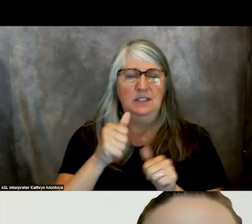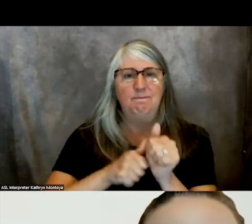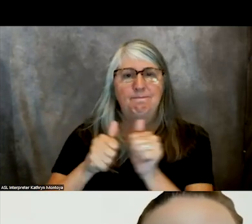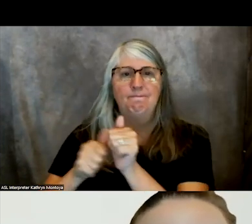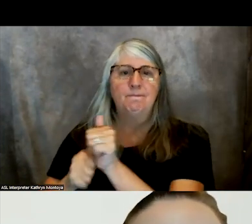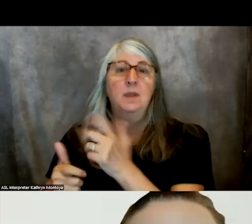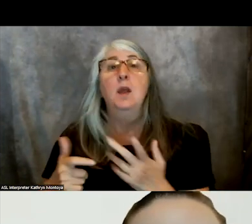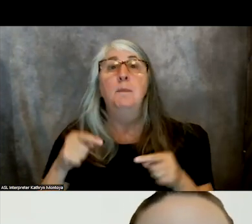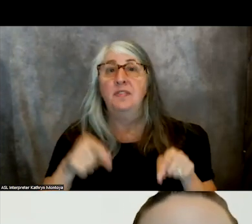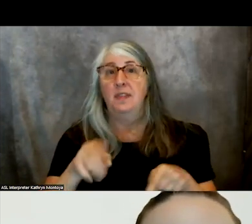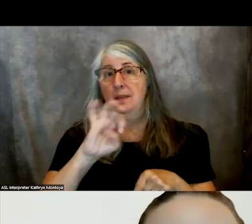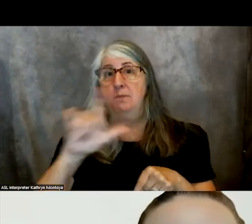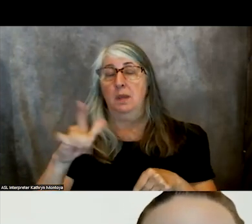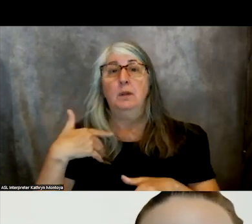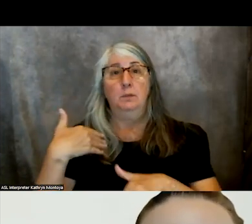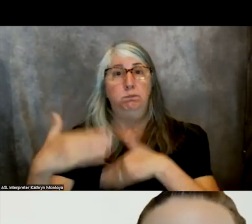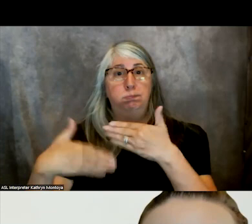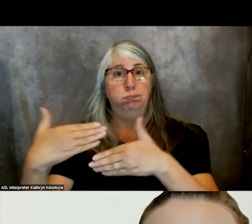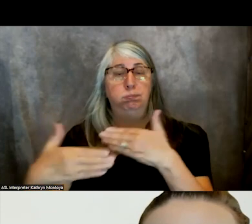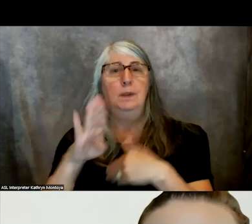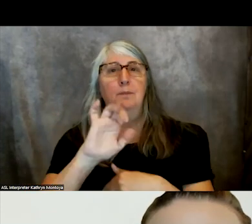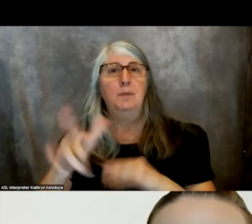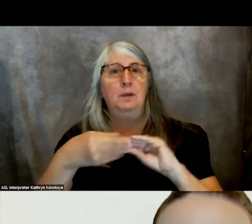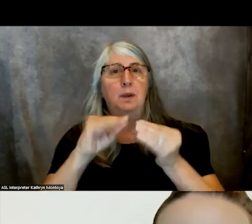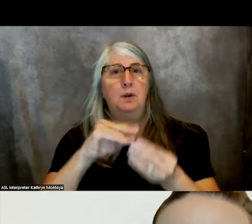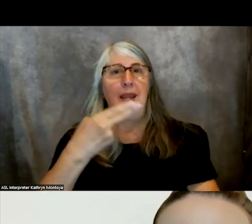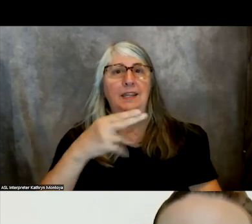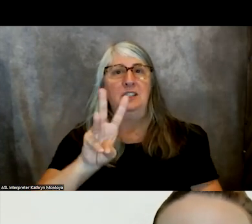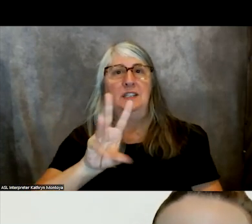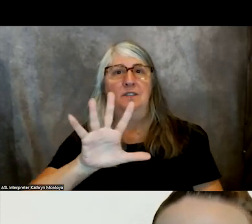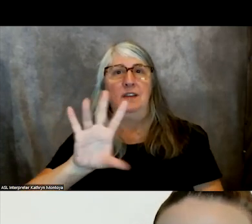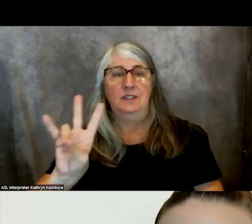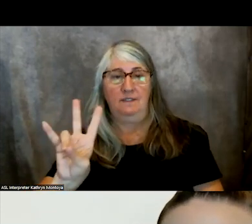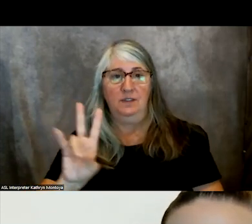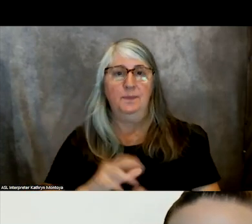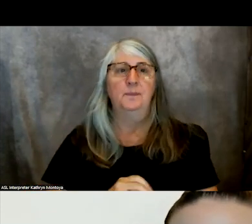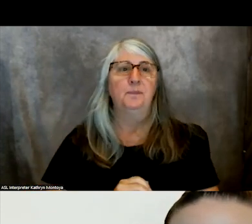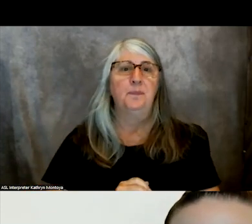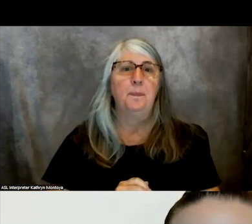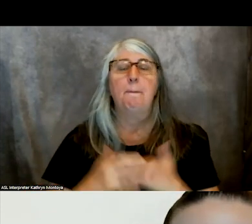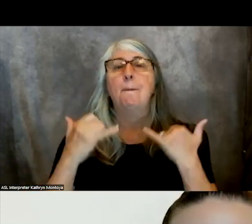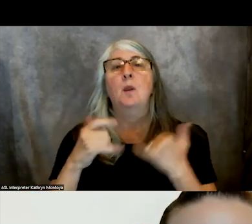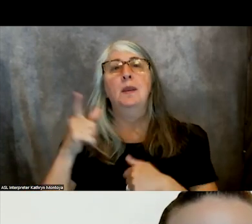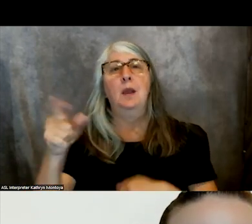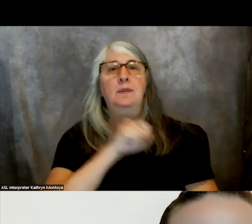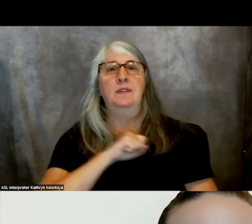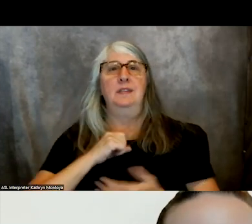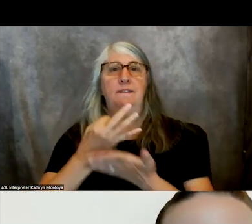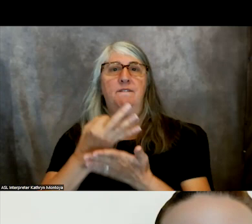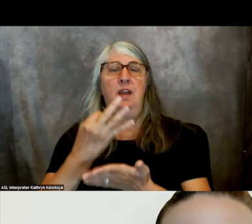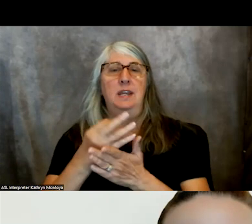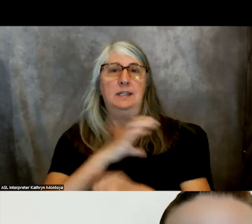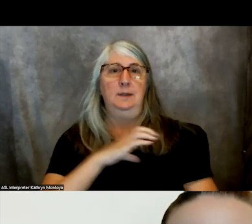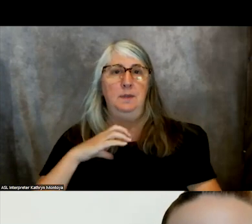process. And I should have mentioned the bill number. It's H657. Right now it is sitting in Senate Finance Committee.